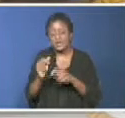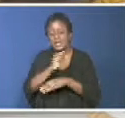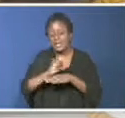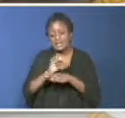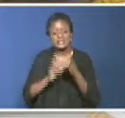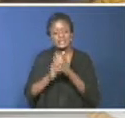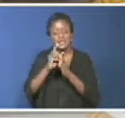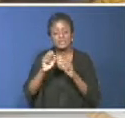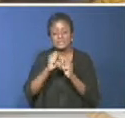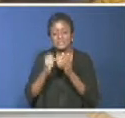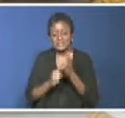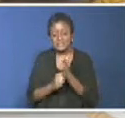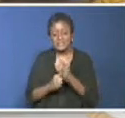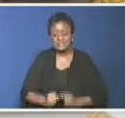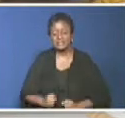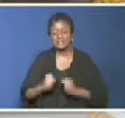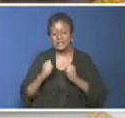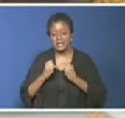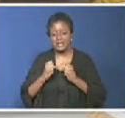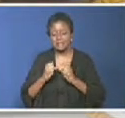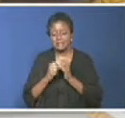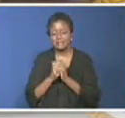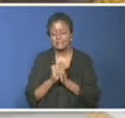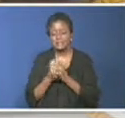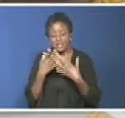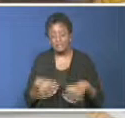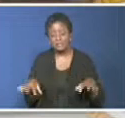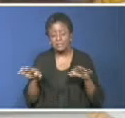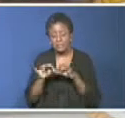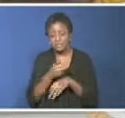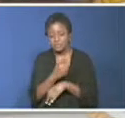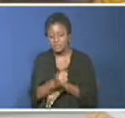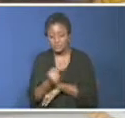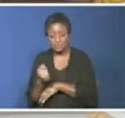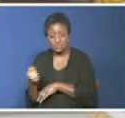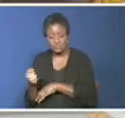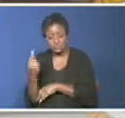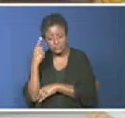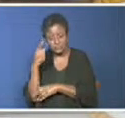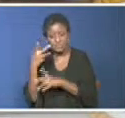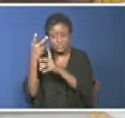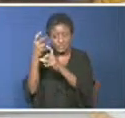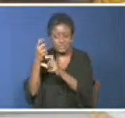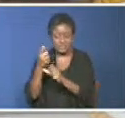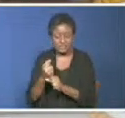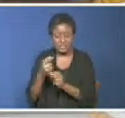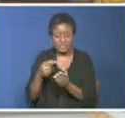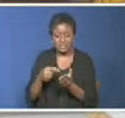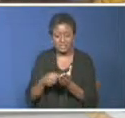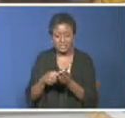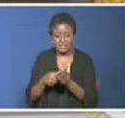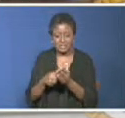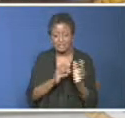and least developed countries. An important tool for achieving this goal is the mobilization of climate